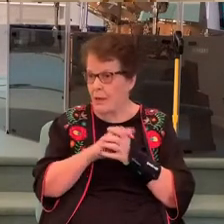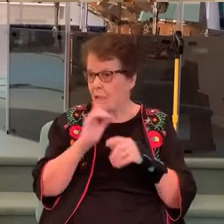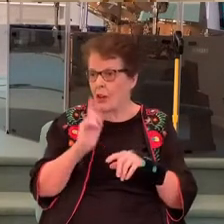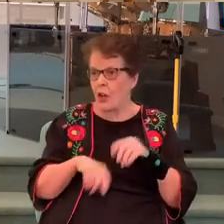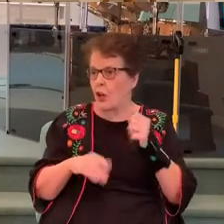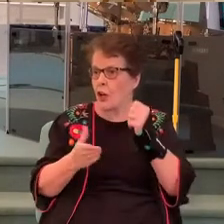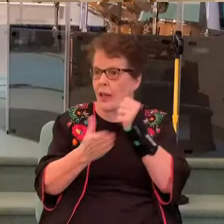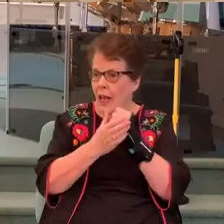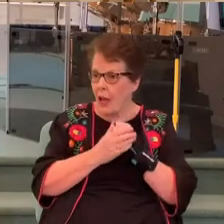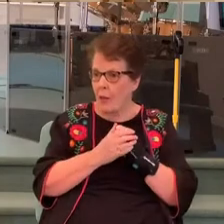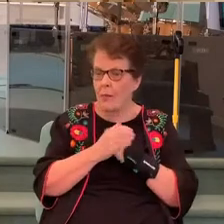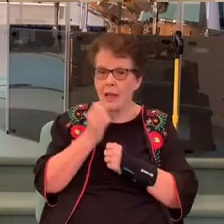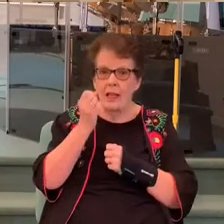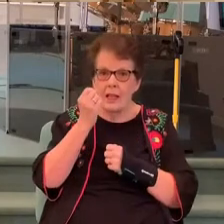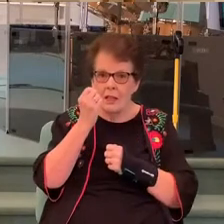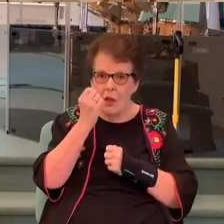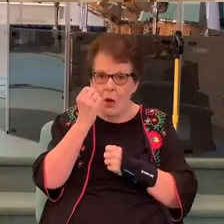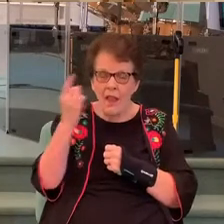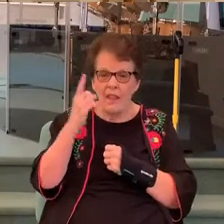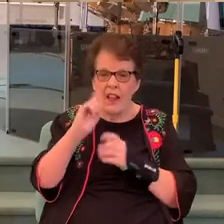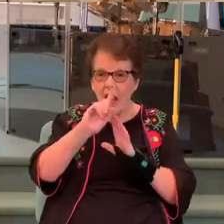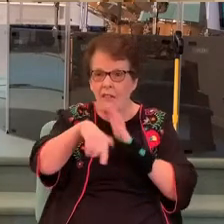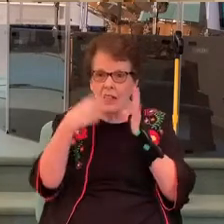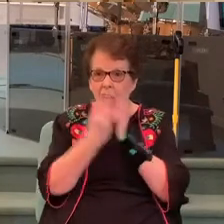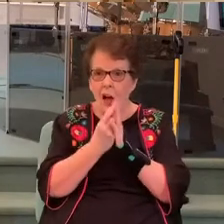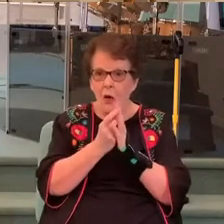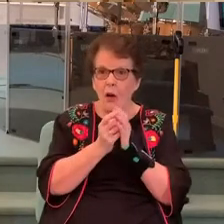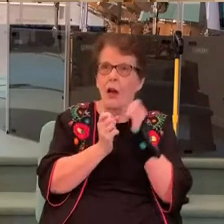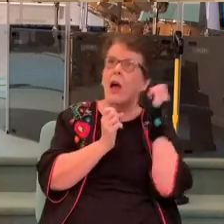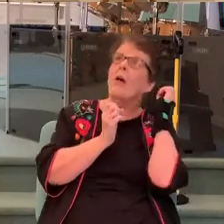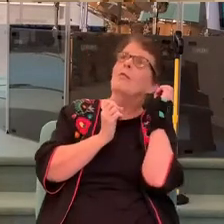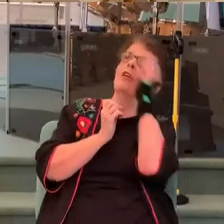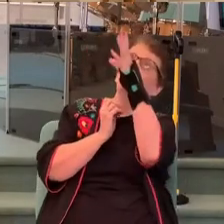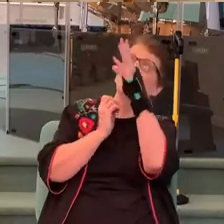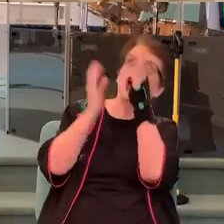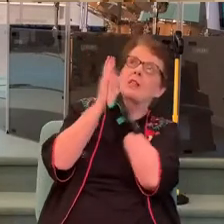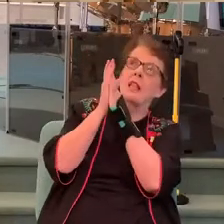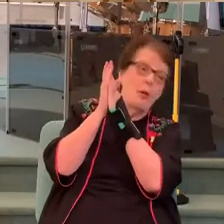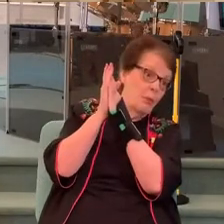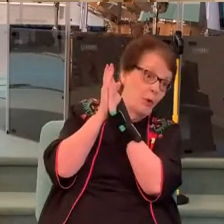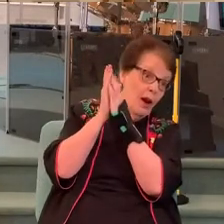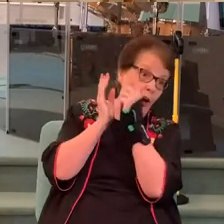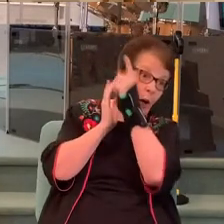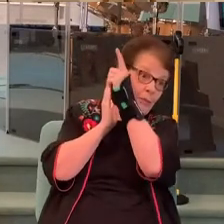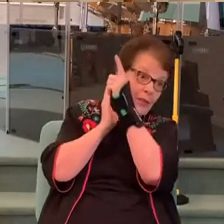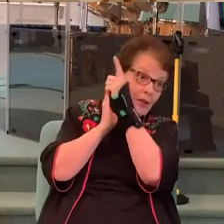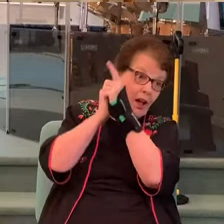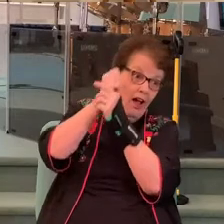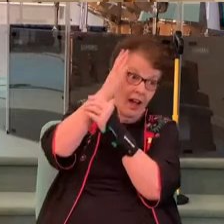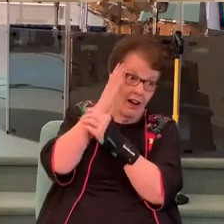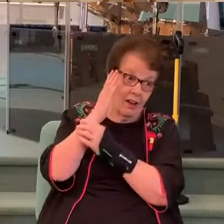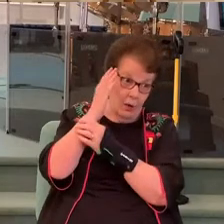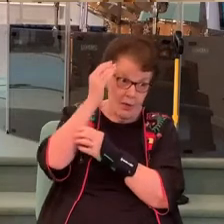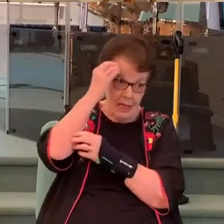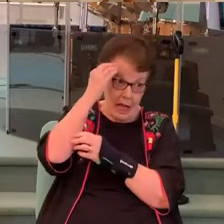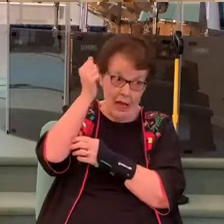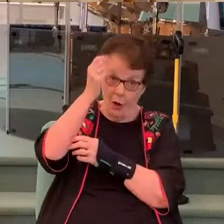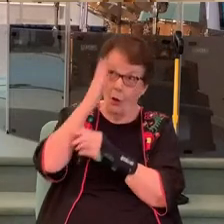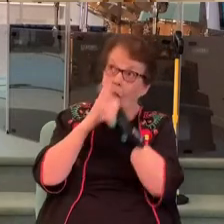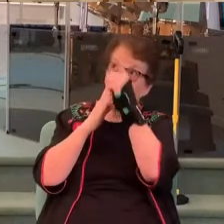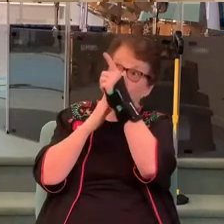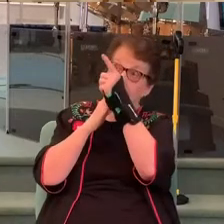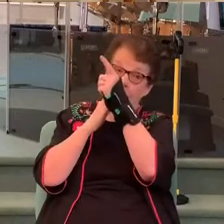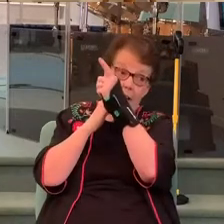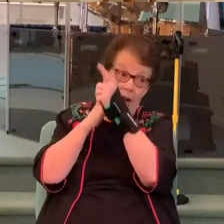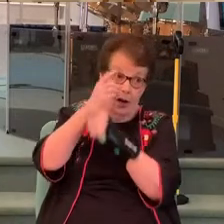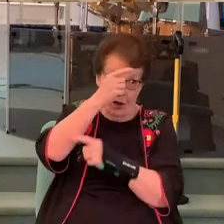hour is I'm going to toss this up to God and know that he's going to be there. And see, what we do is we say, well, I know God will be there because he loves me. And